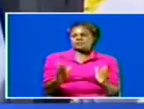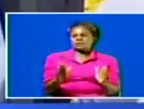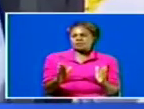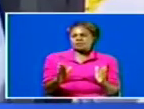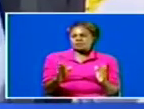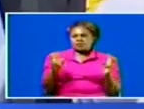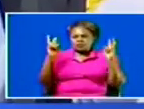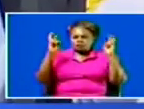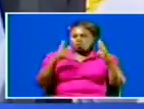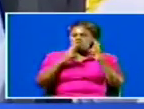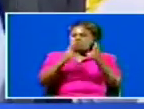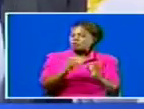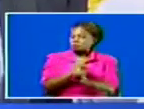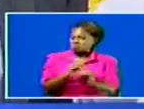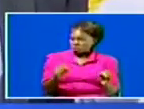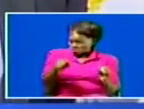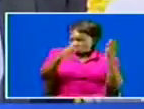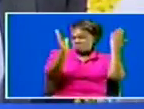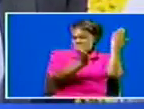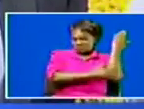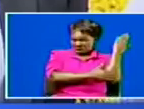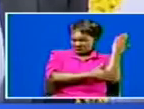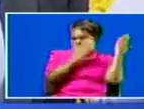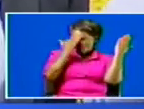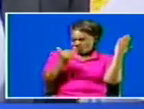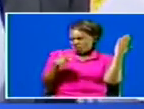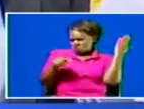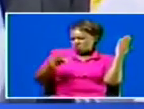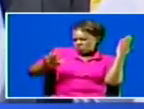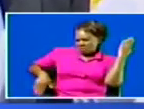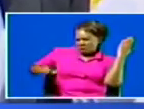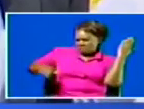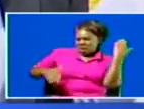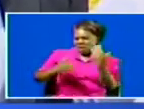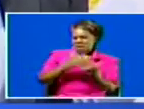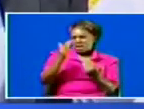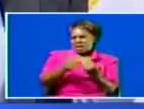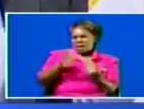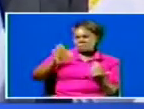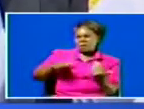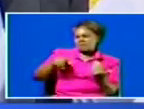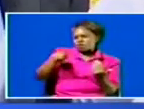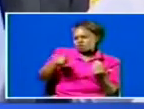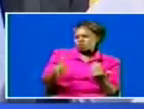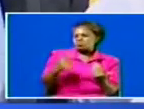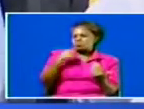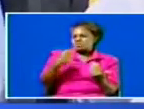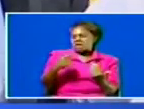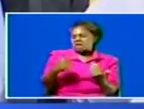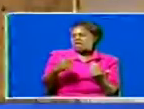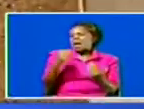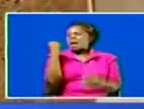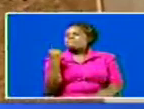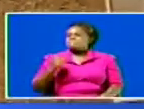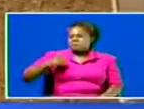issue, then you are the bad one, because you are delaying the care of the mother who you are alleging to have been